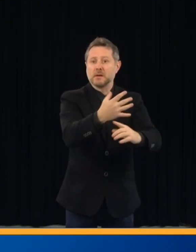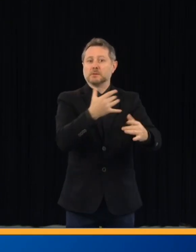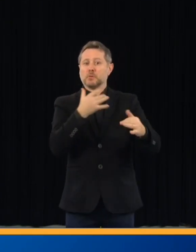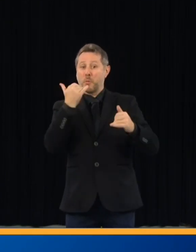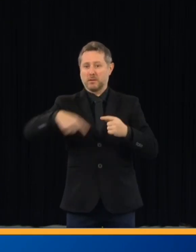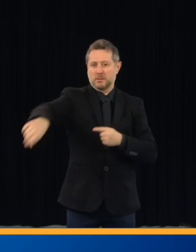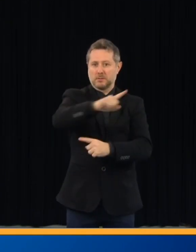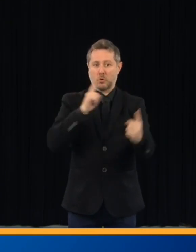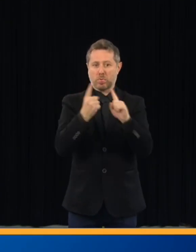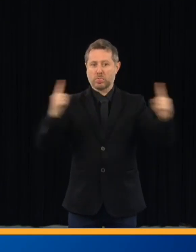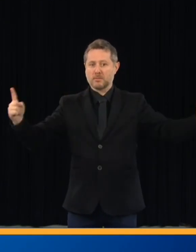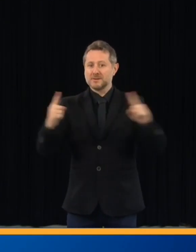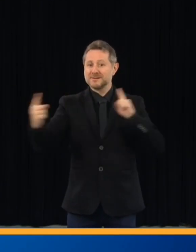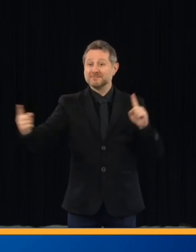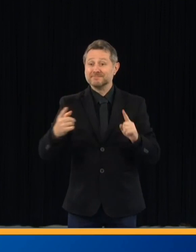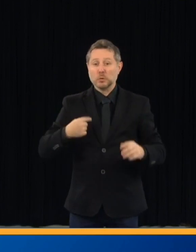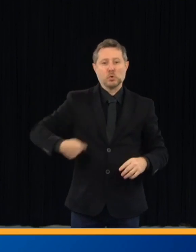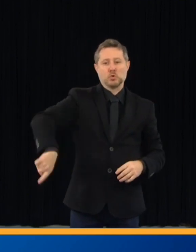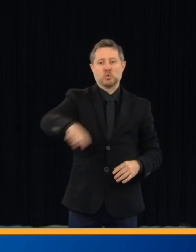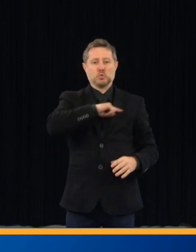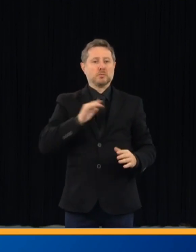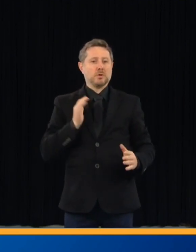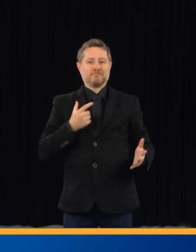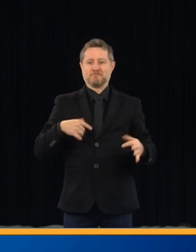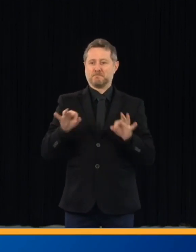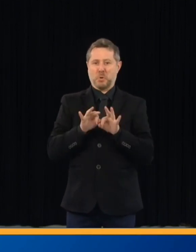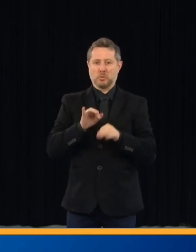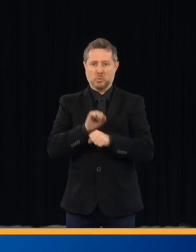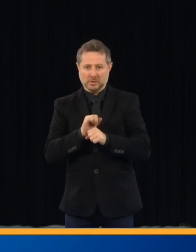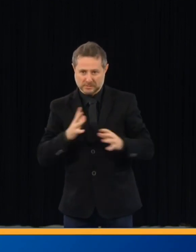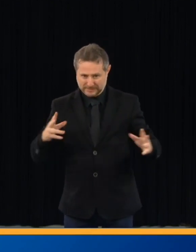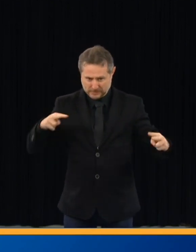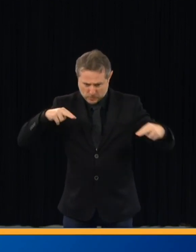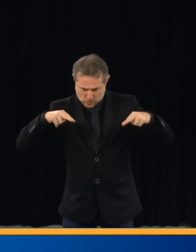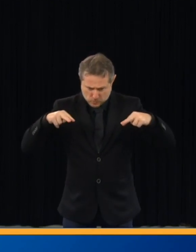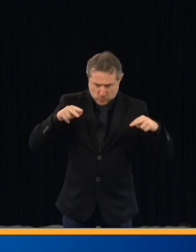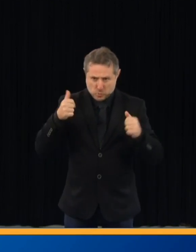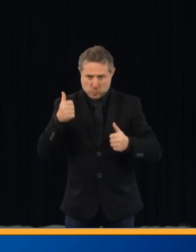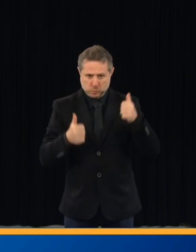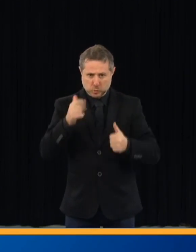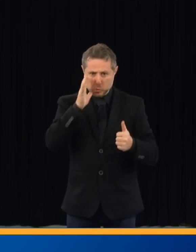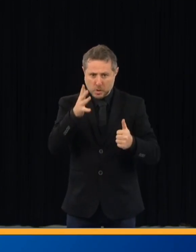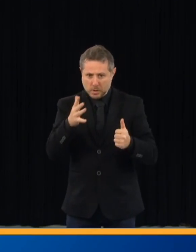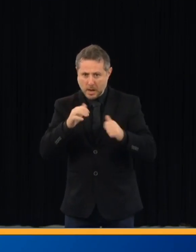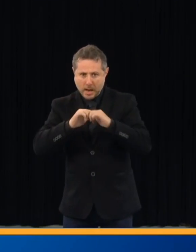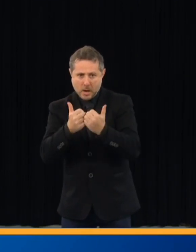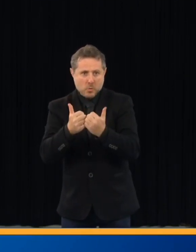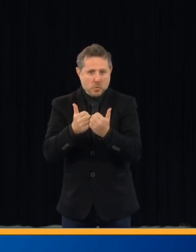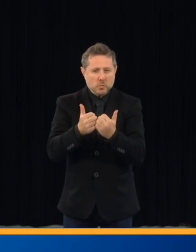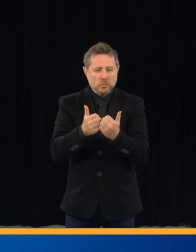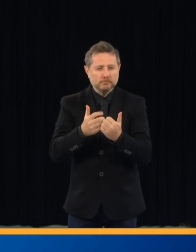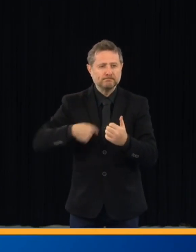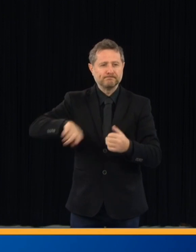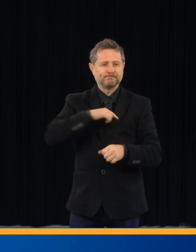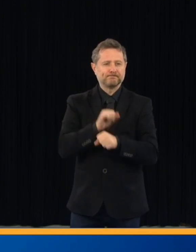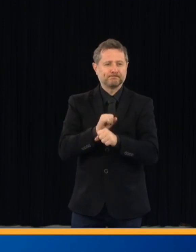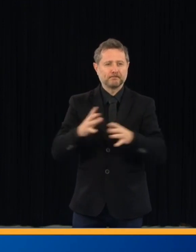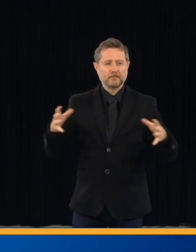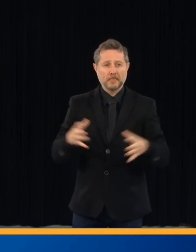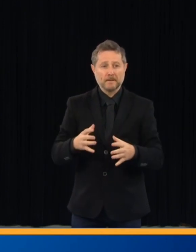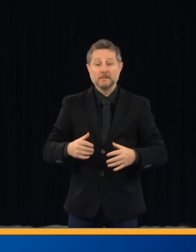professional modeling that's being done. How many beds will you need at the apex? Between 70